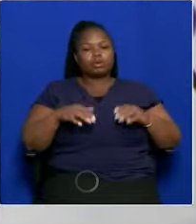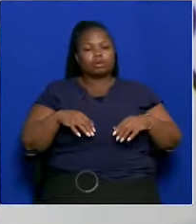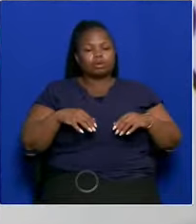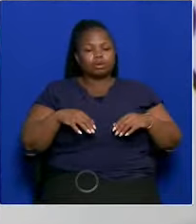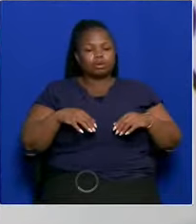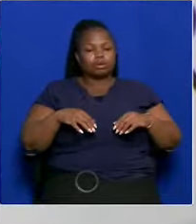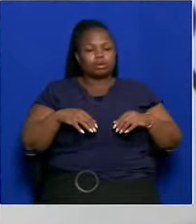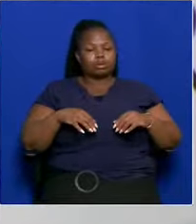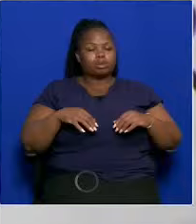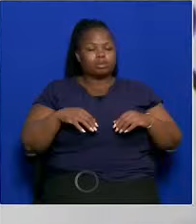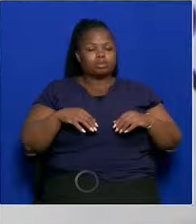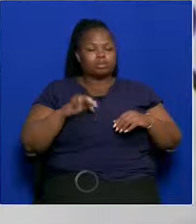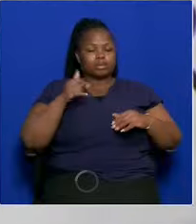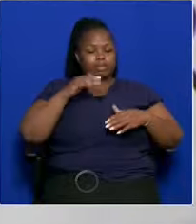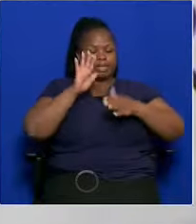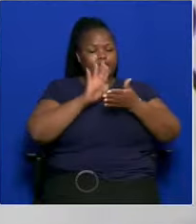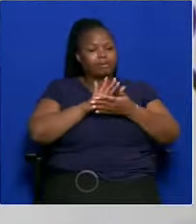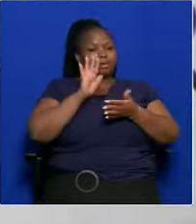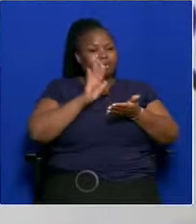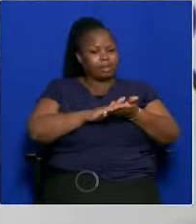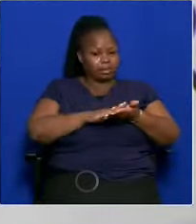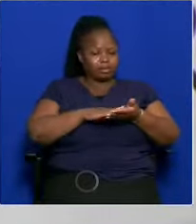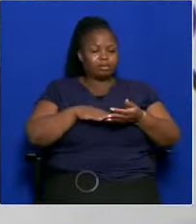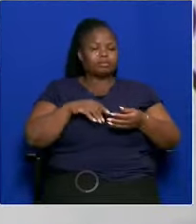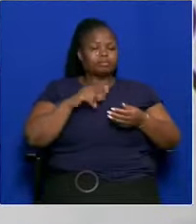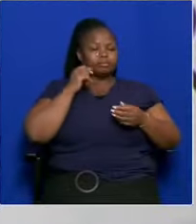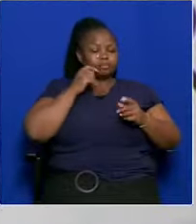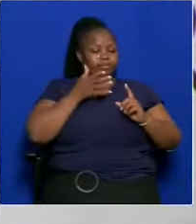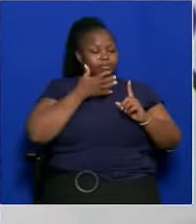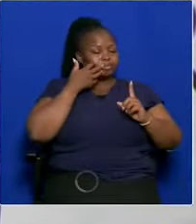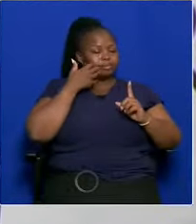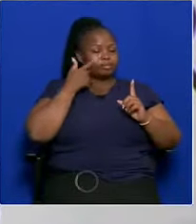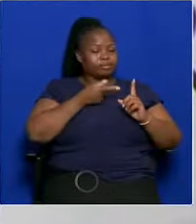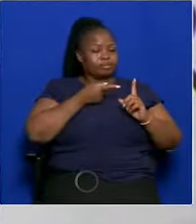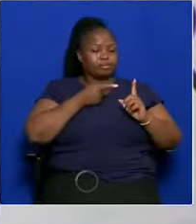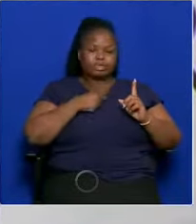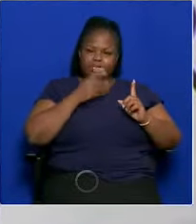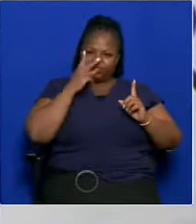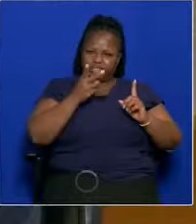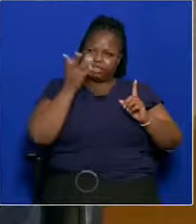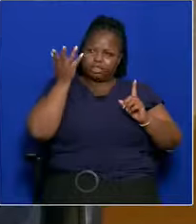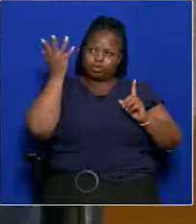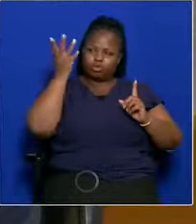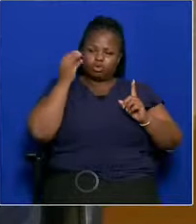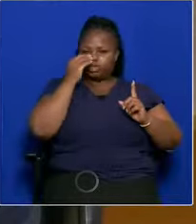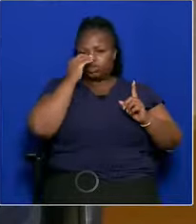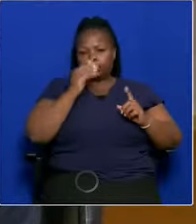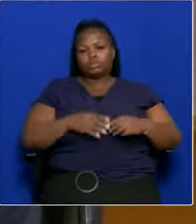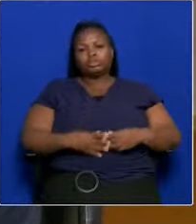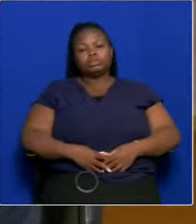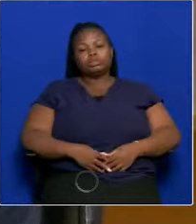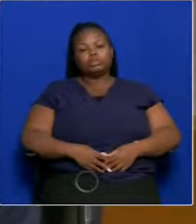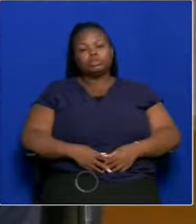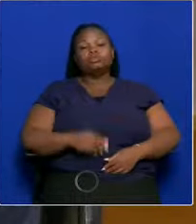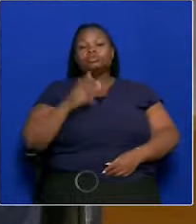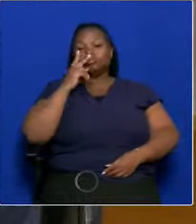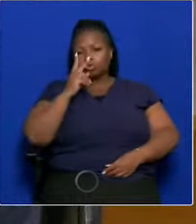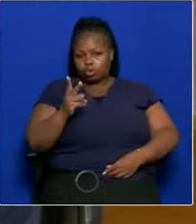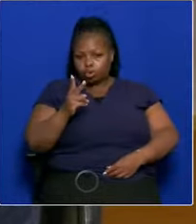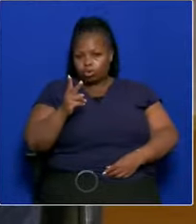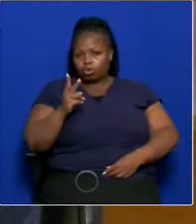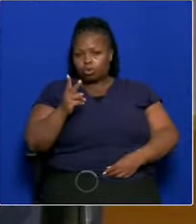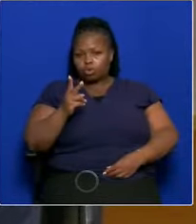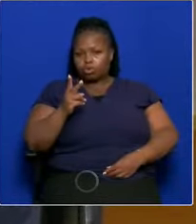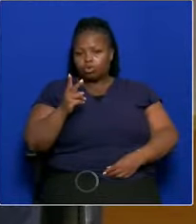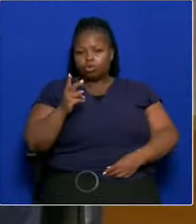Mr. Matlala in that And regard. Mr. Matlala, I have seen it somewhere on the news. You Yes, saw it. yeah. You saw it, and you must